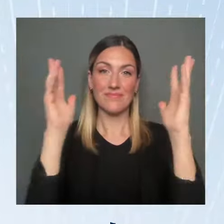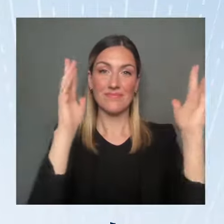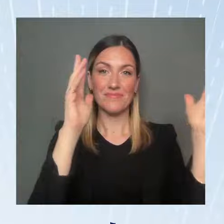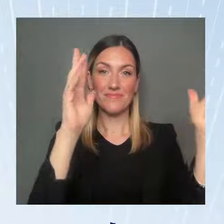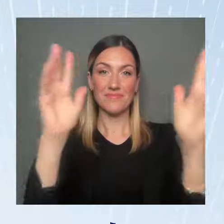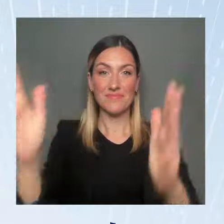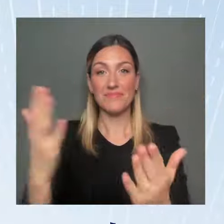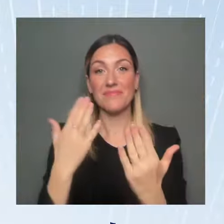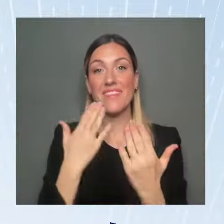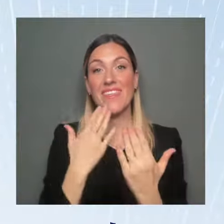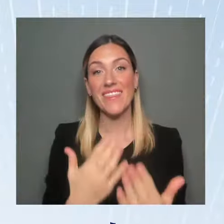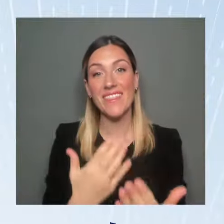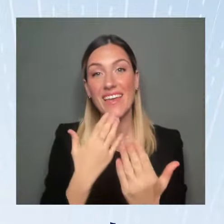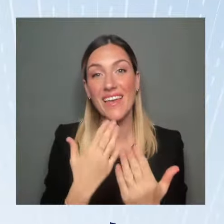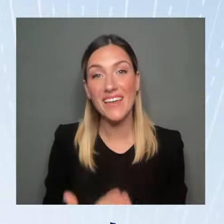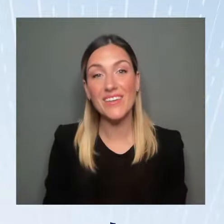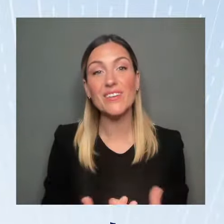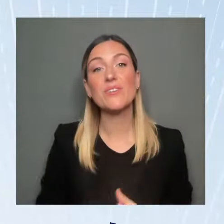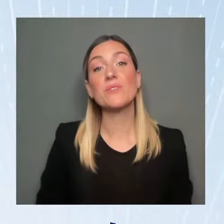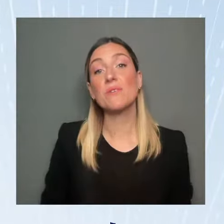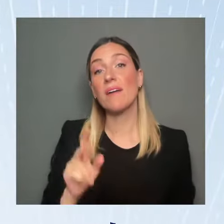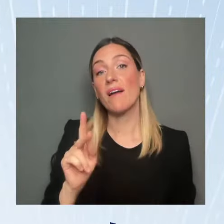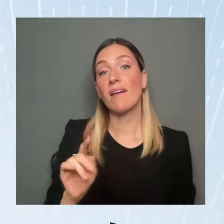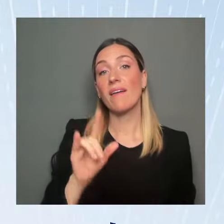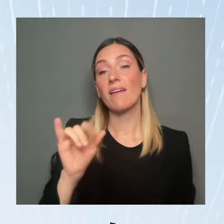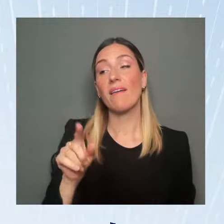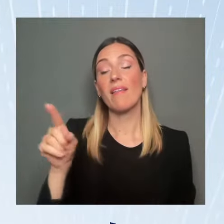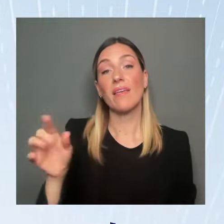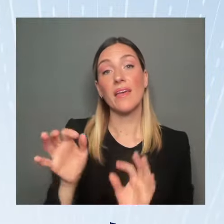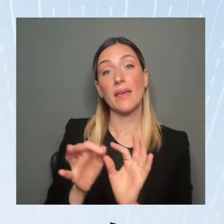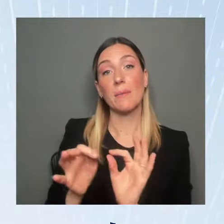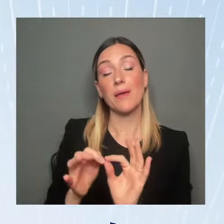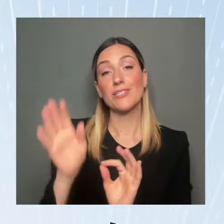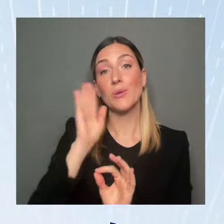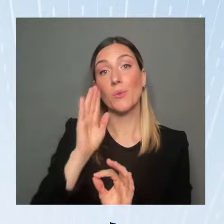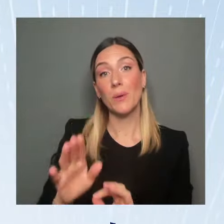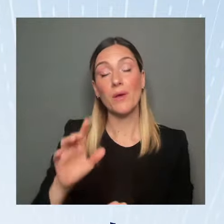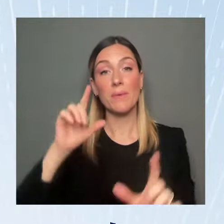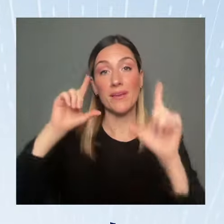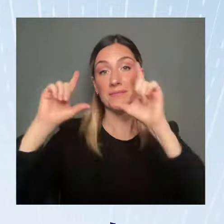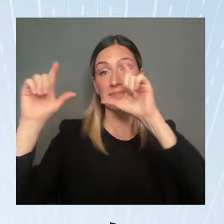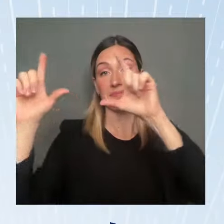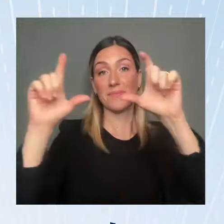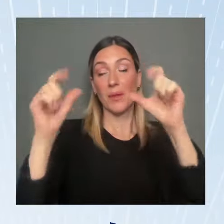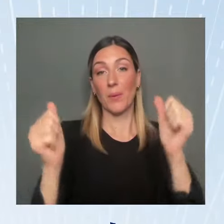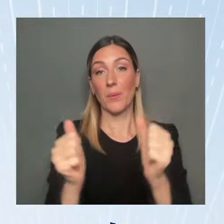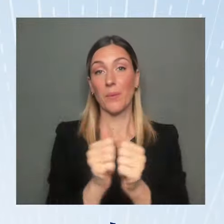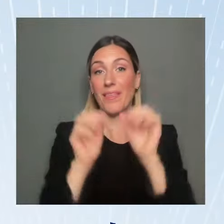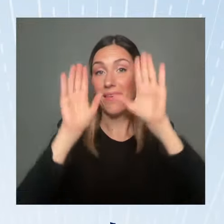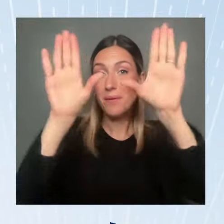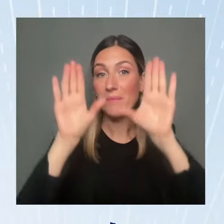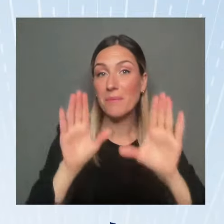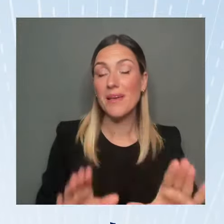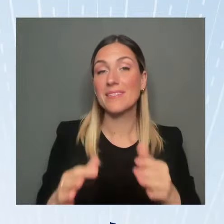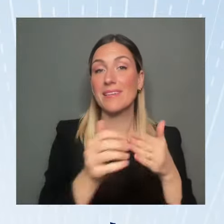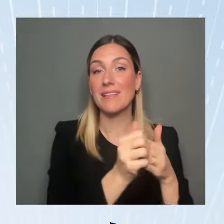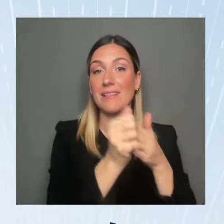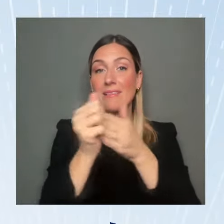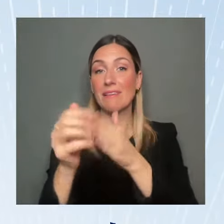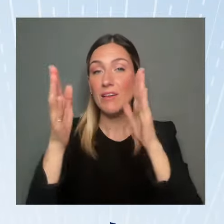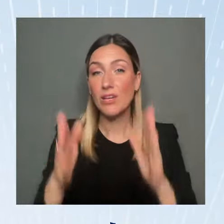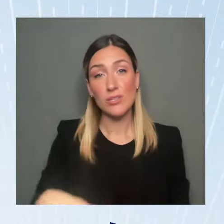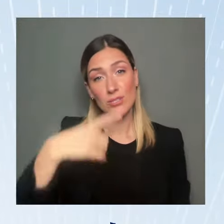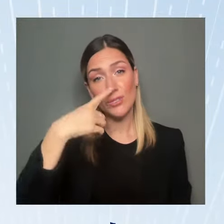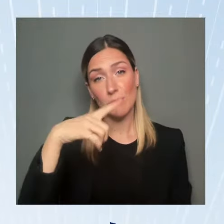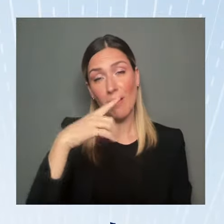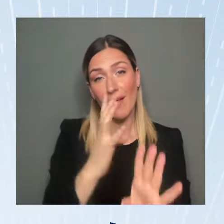Thank you, everybody. So as Kelly mentioned, we will be taking photos with our amazing leaders here. If you could form a line here, we're going to do